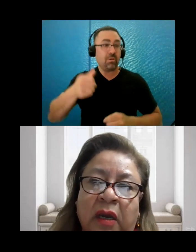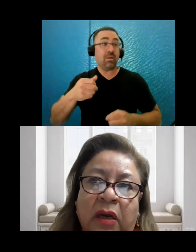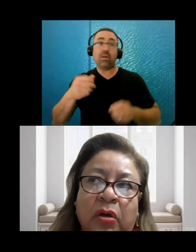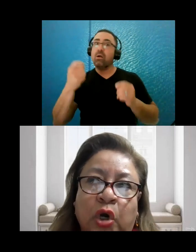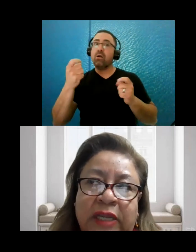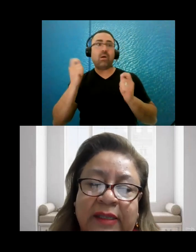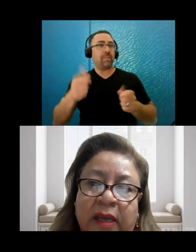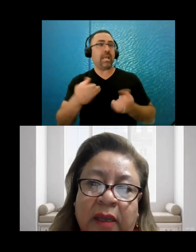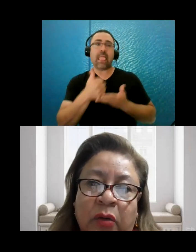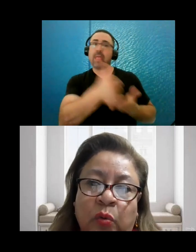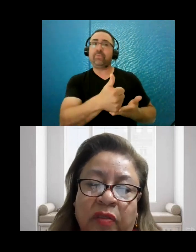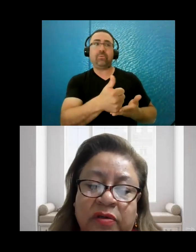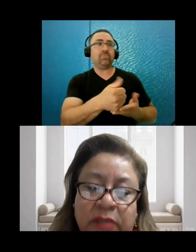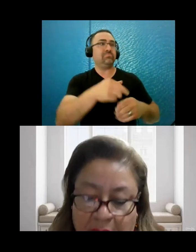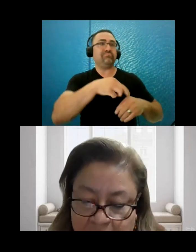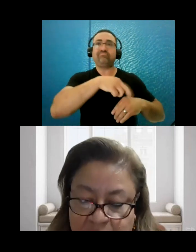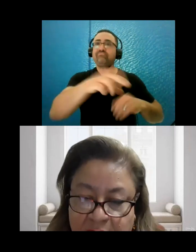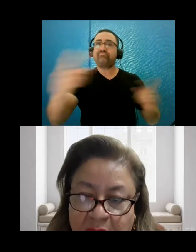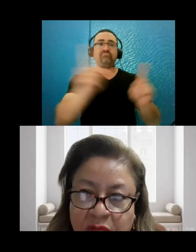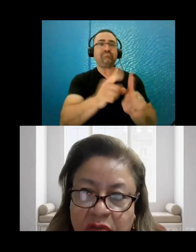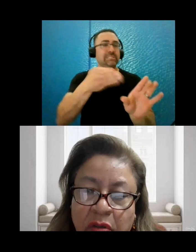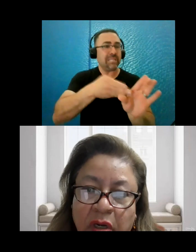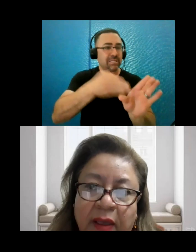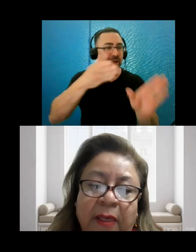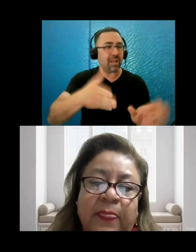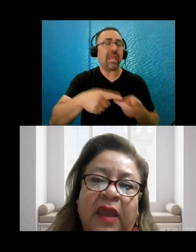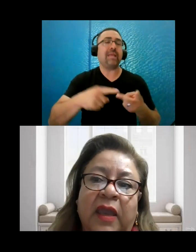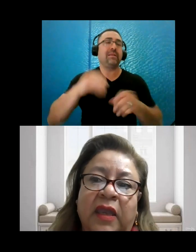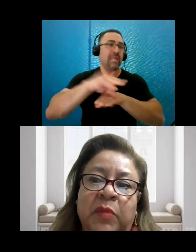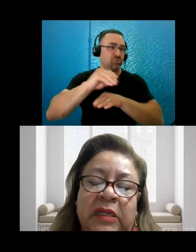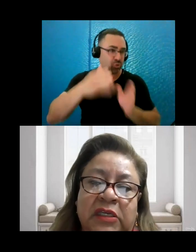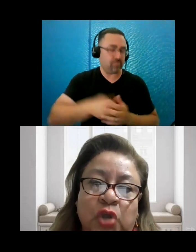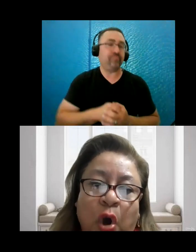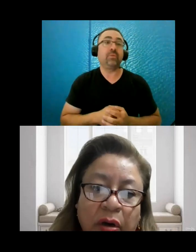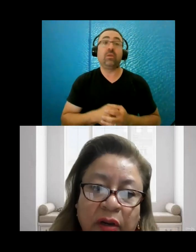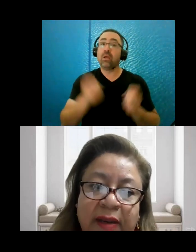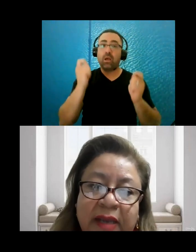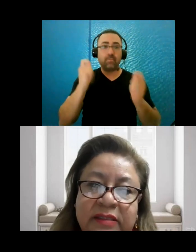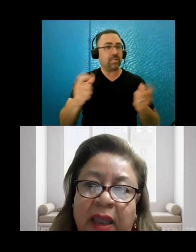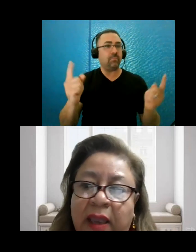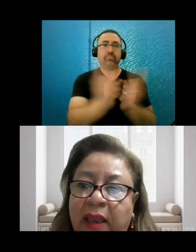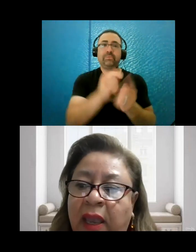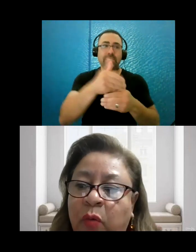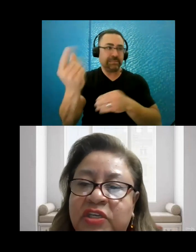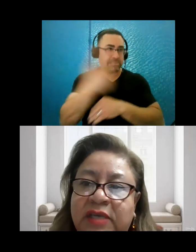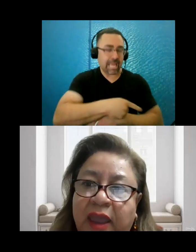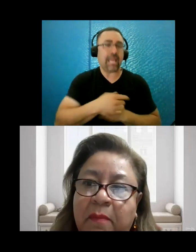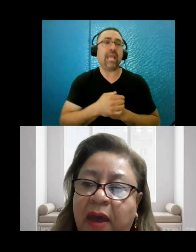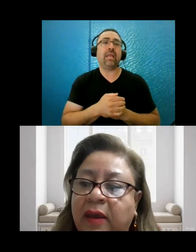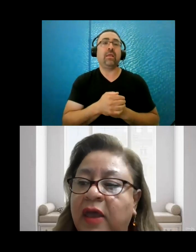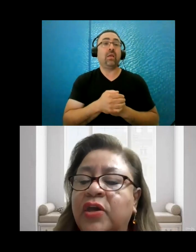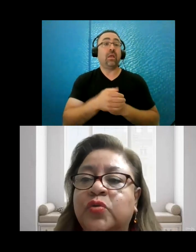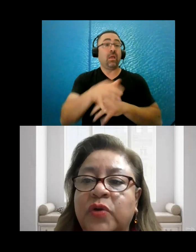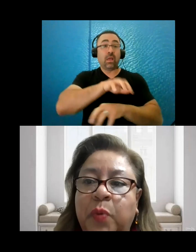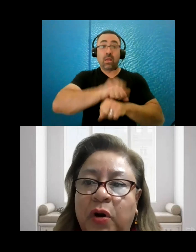in connecting again with her psychiatrist and counselor. They immediately saw her the next day, and when she came